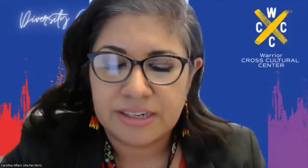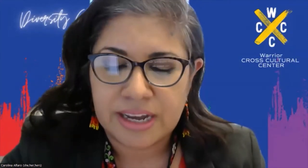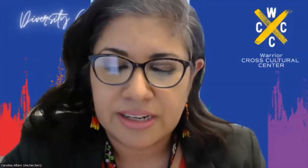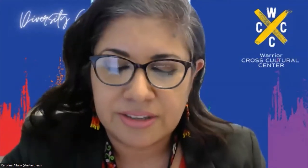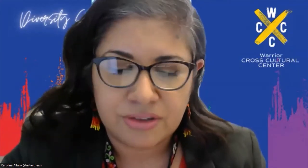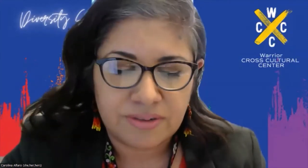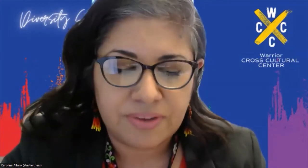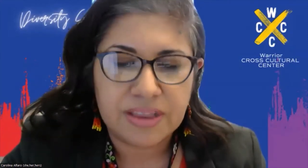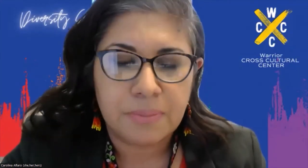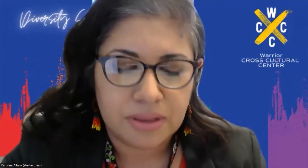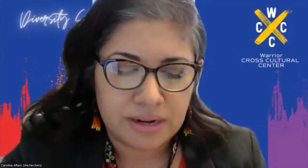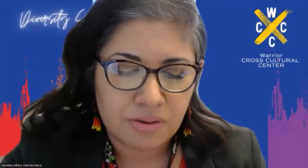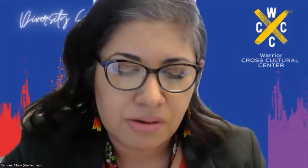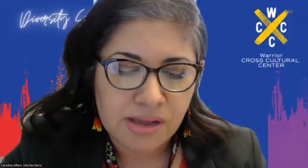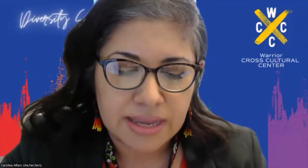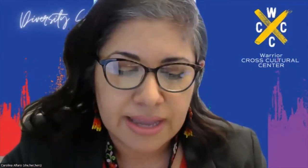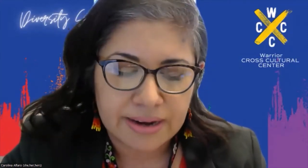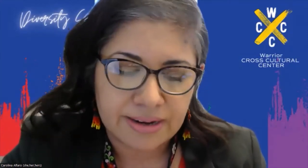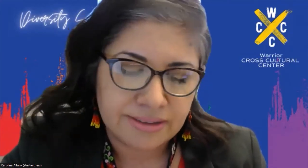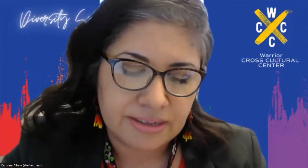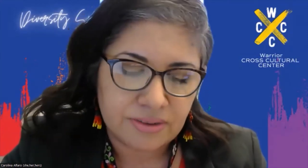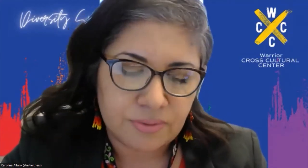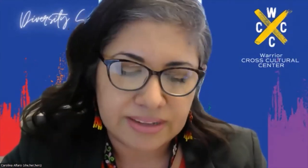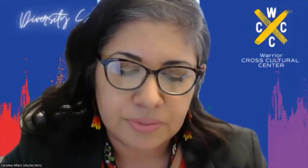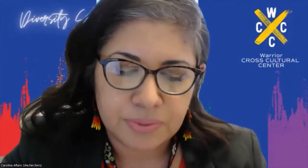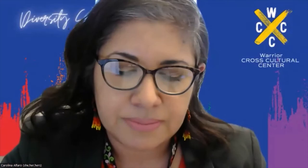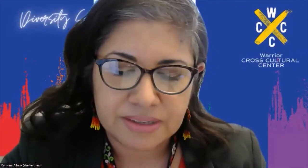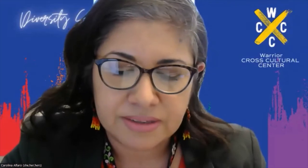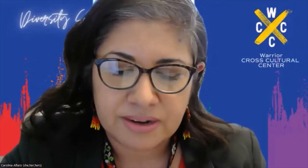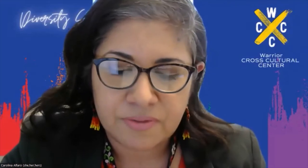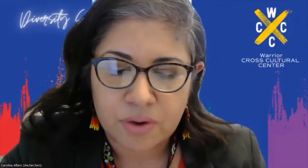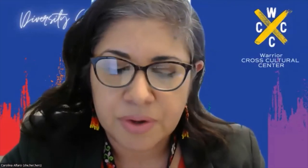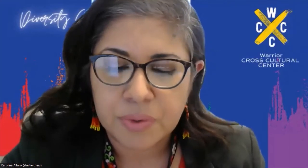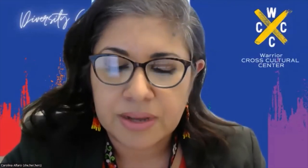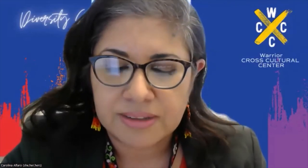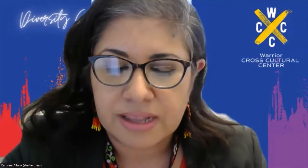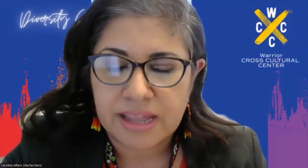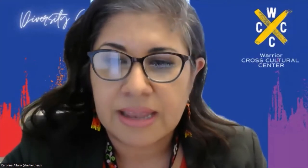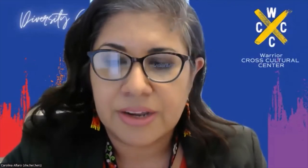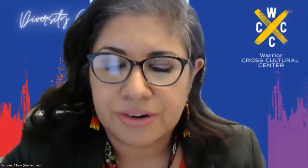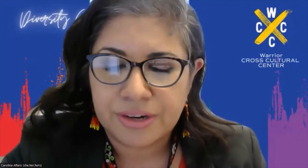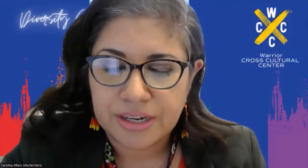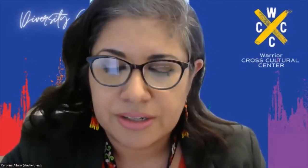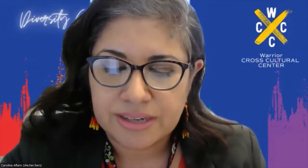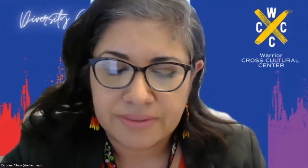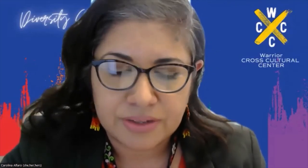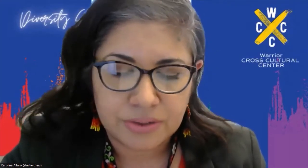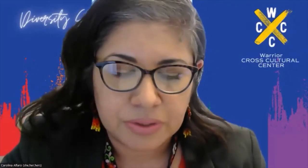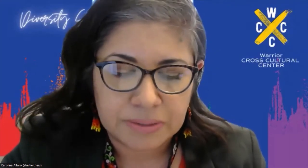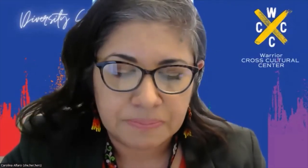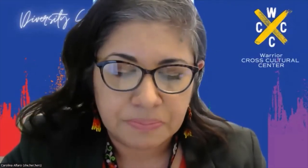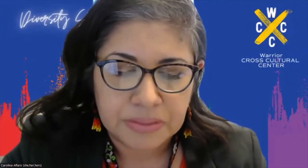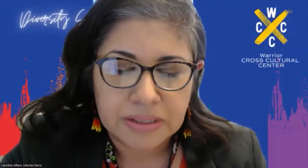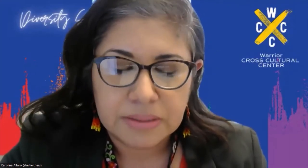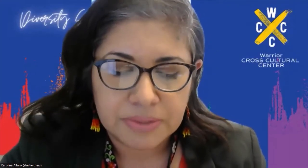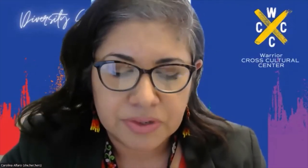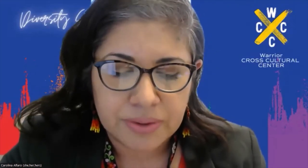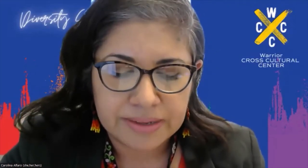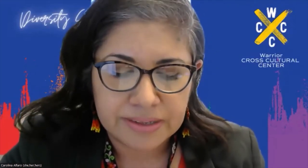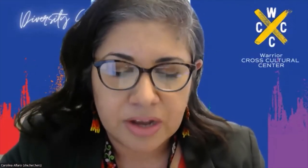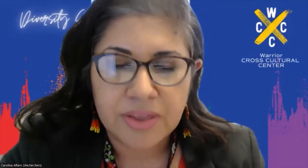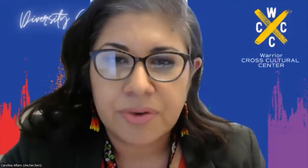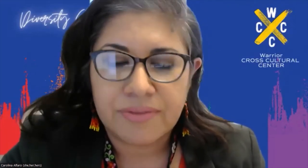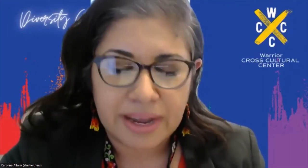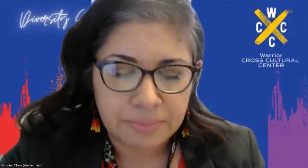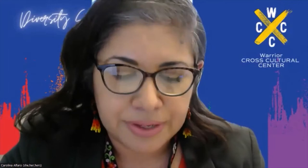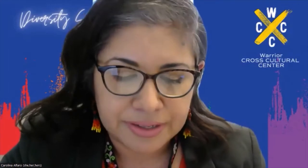early 1990s to defeat the political candidacies of white supremacist and former Ku Klux Klan leader, David Duke. Mr.